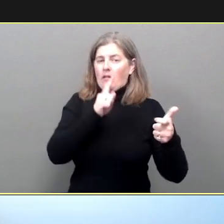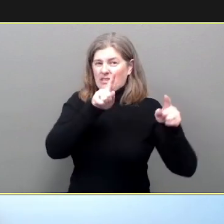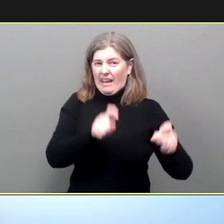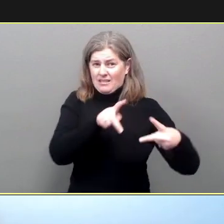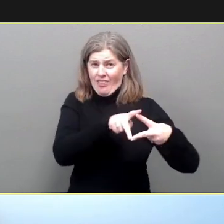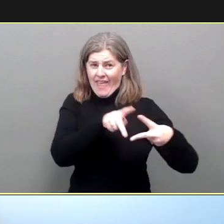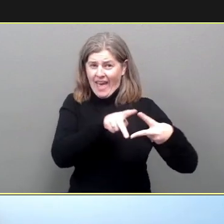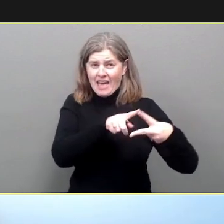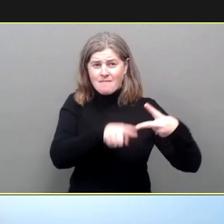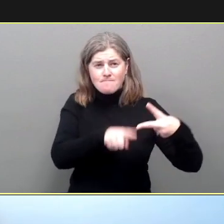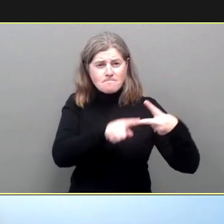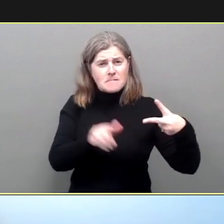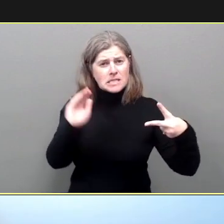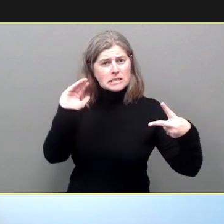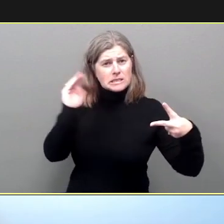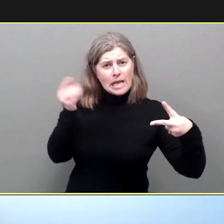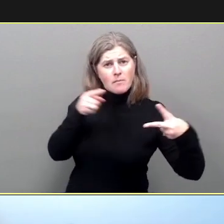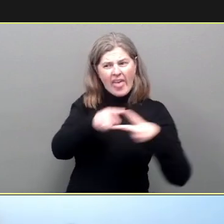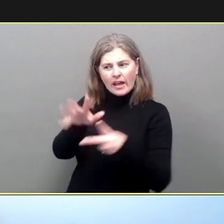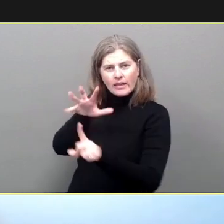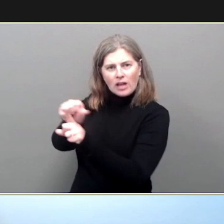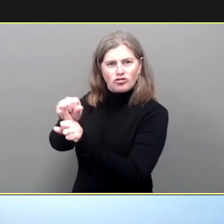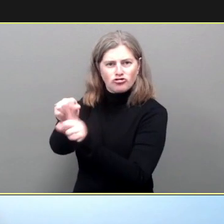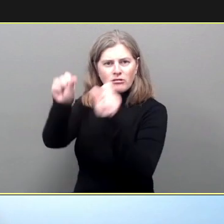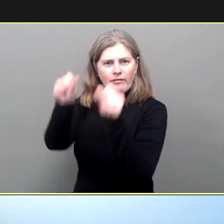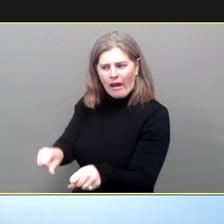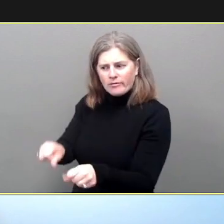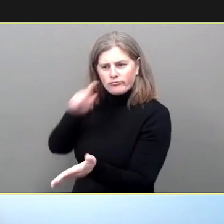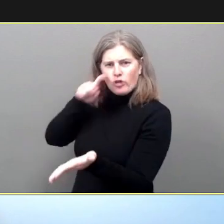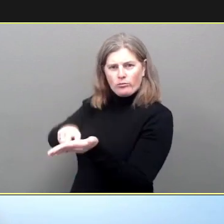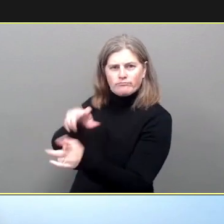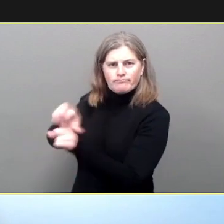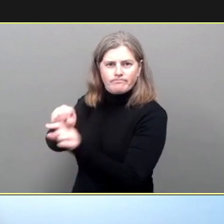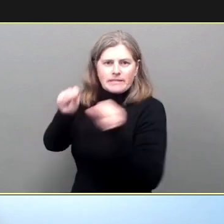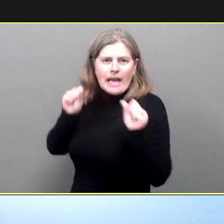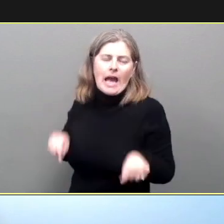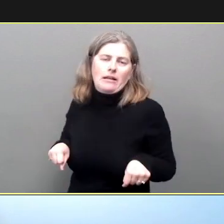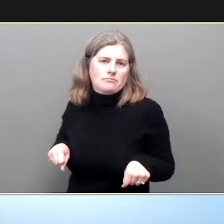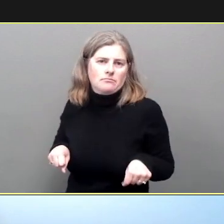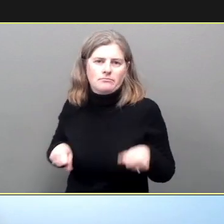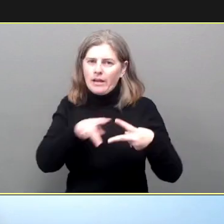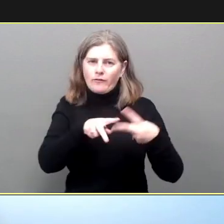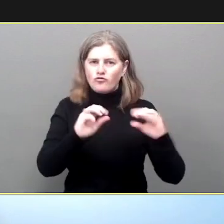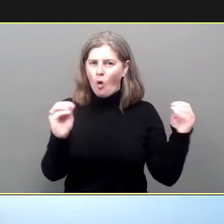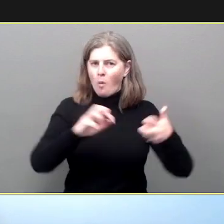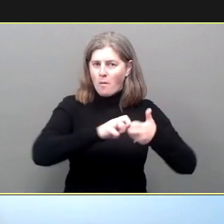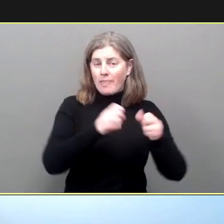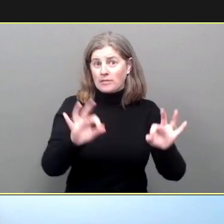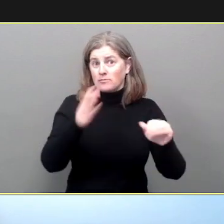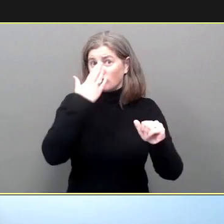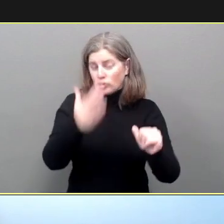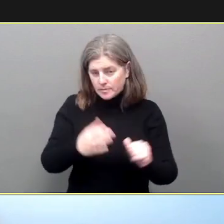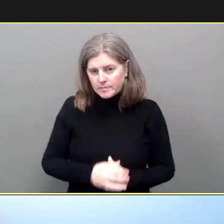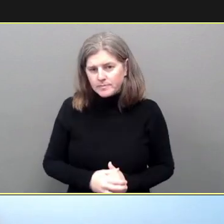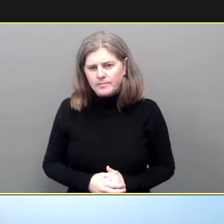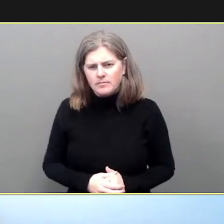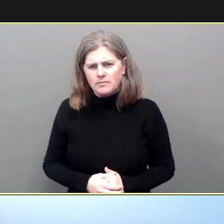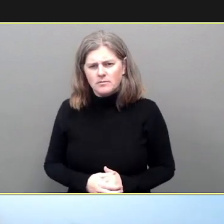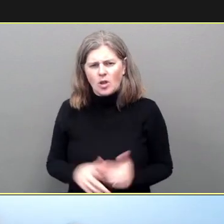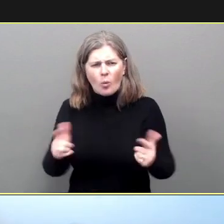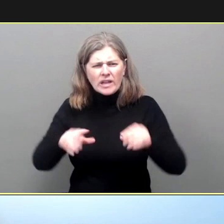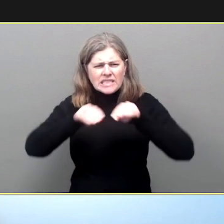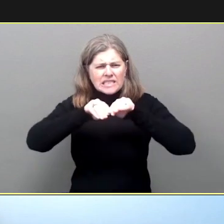don't appear to be impacted by this variant. So that's good news. Well, what's the spread